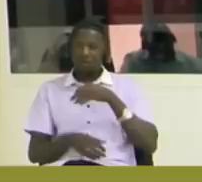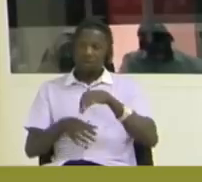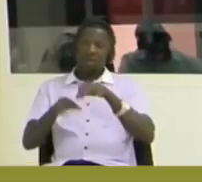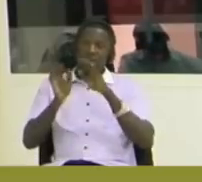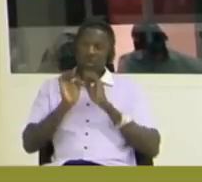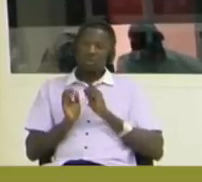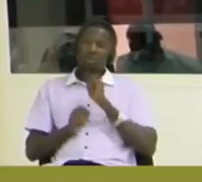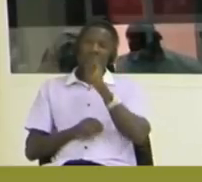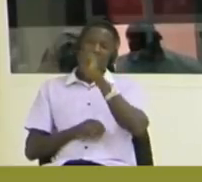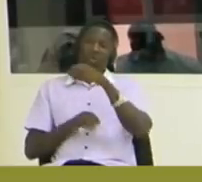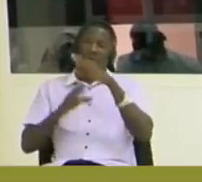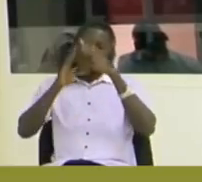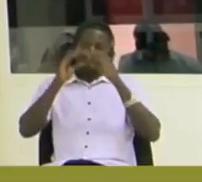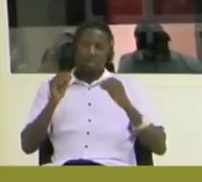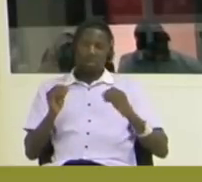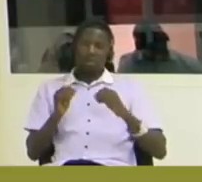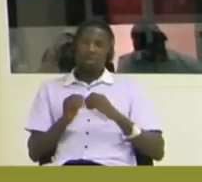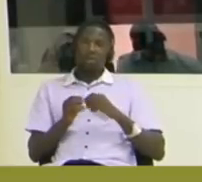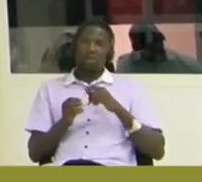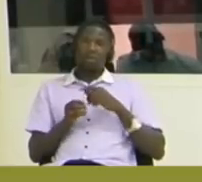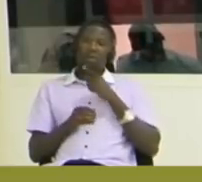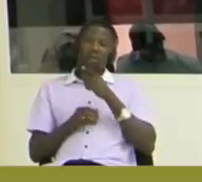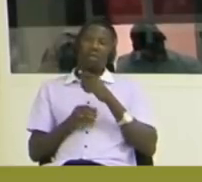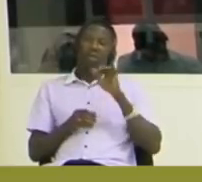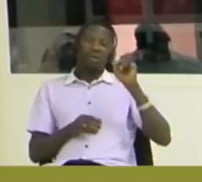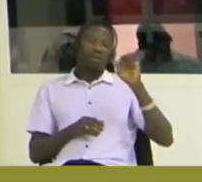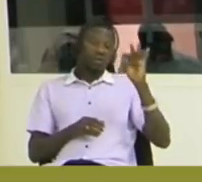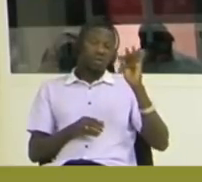was it was empty.